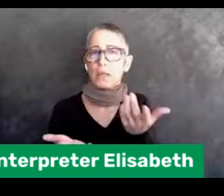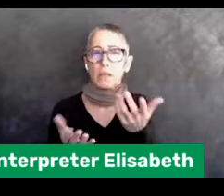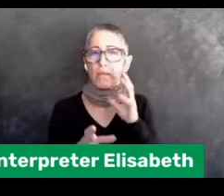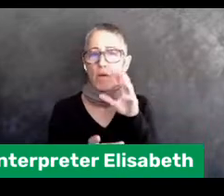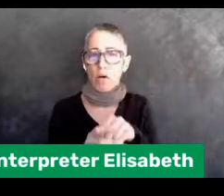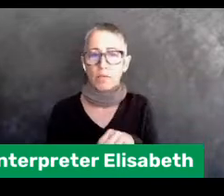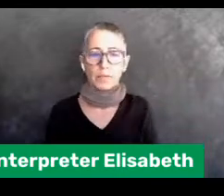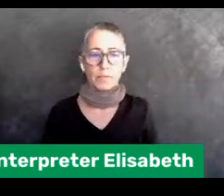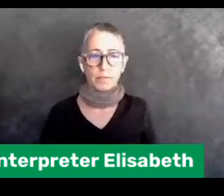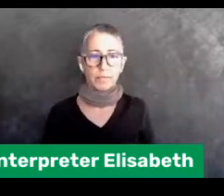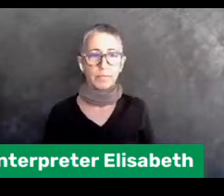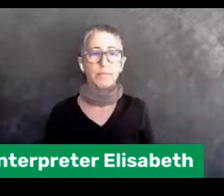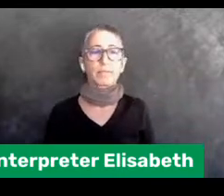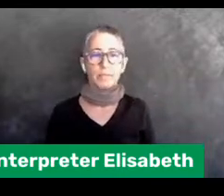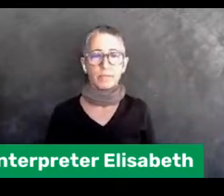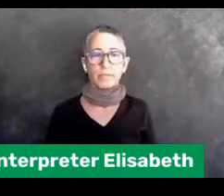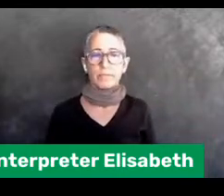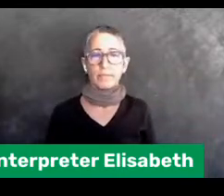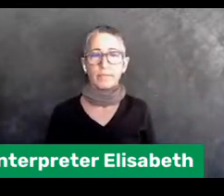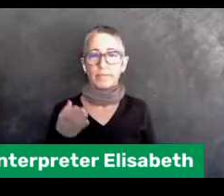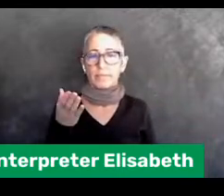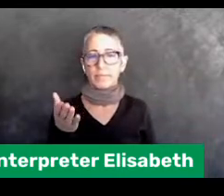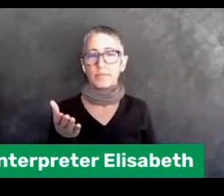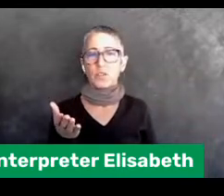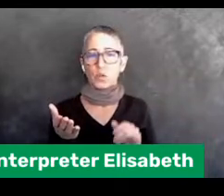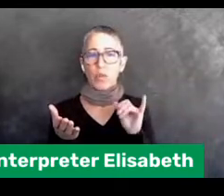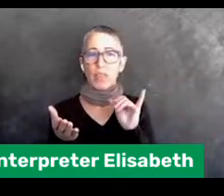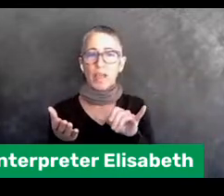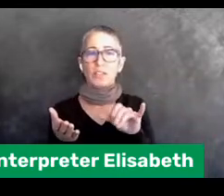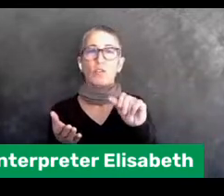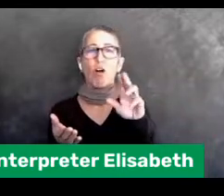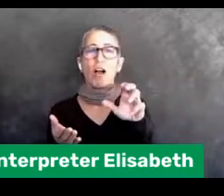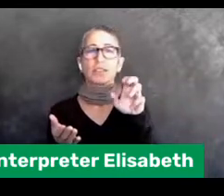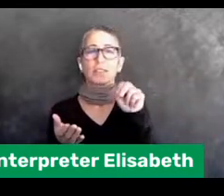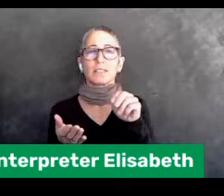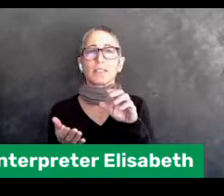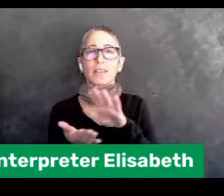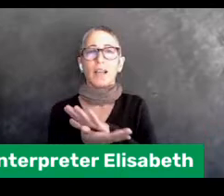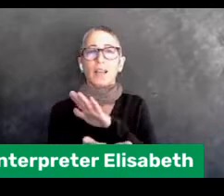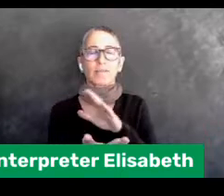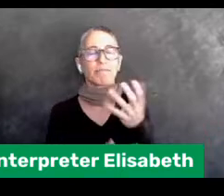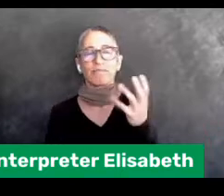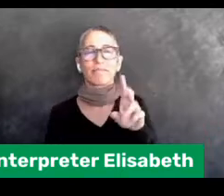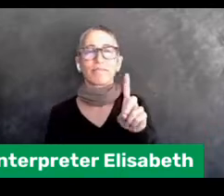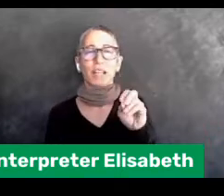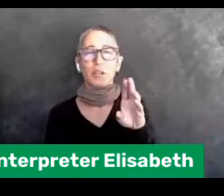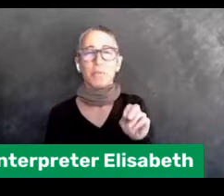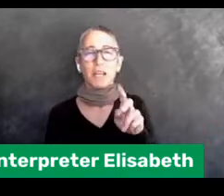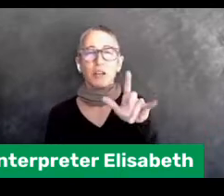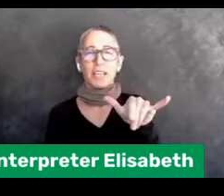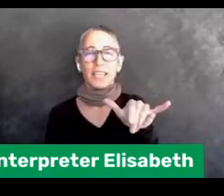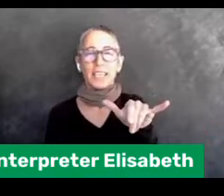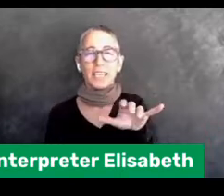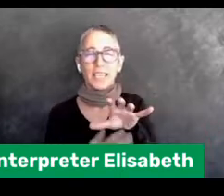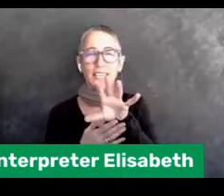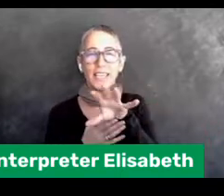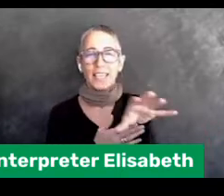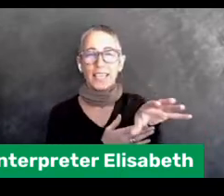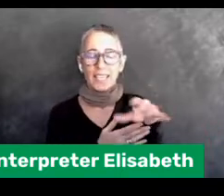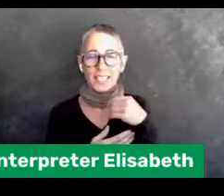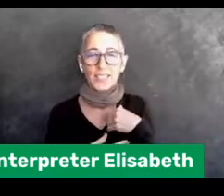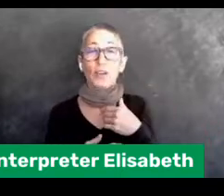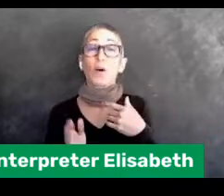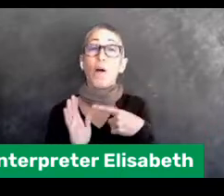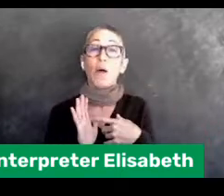So here's a snippet of Austin's For Together documentary that was released last year, showing a few of the movers and shakers in